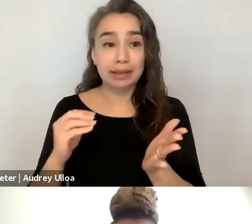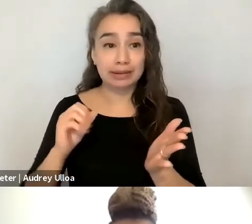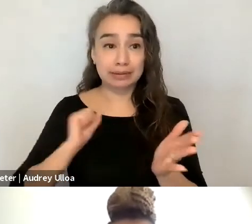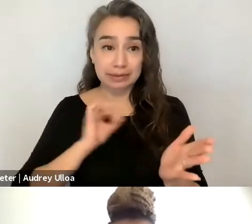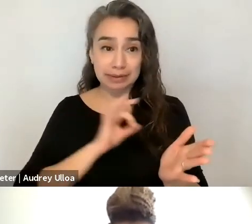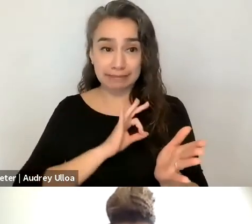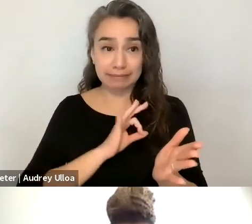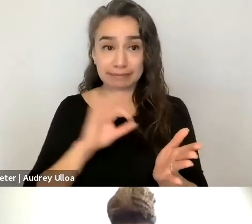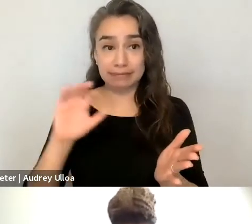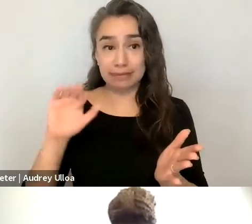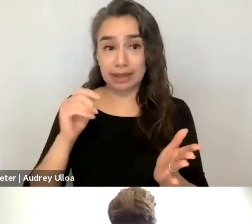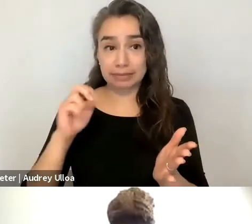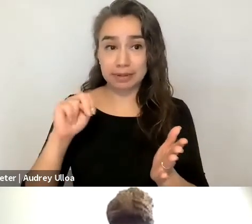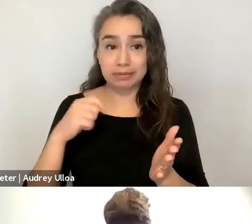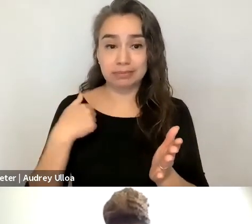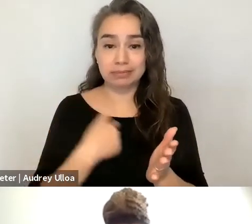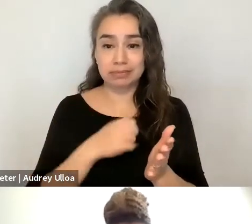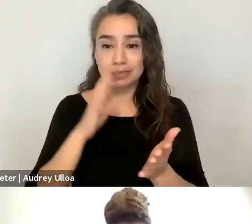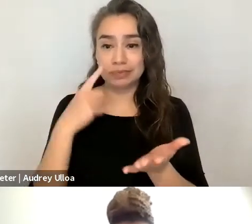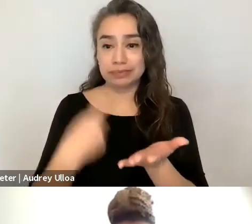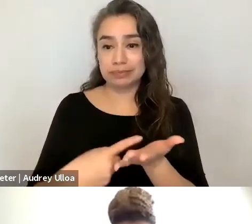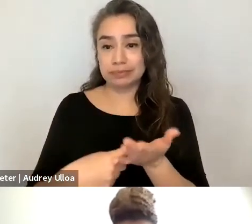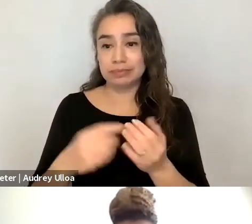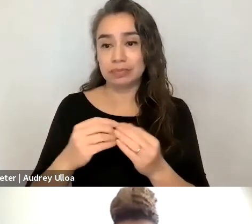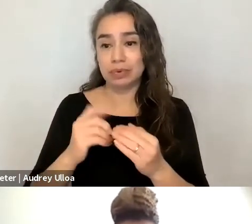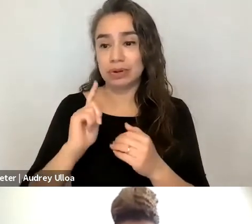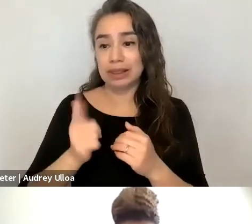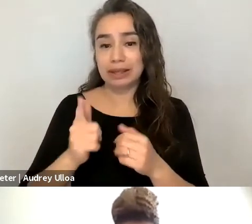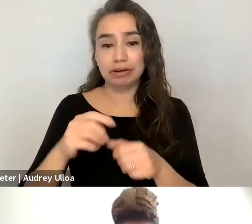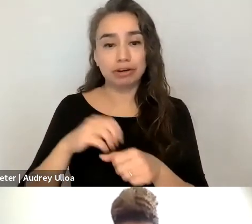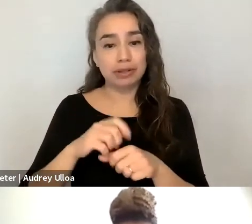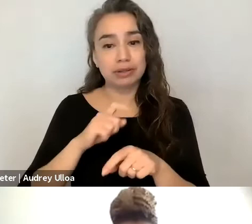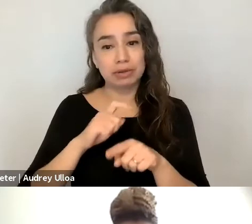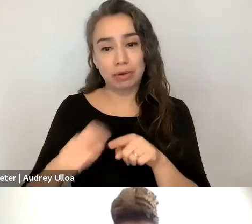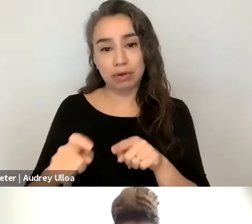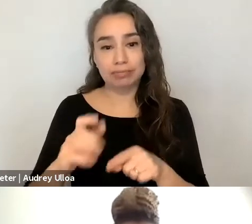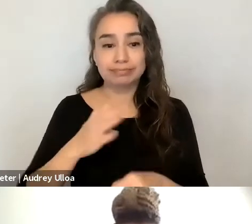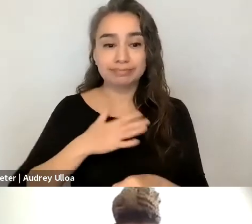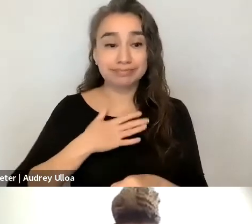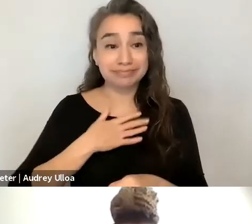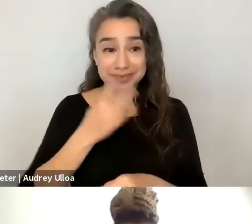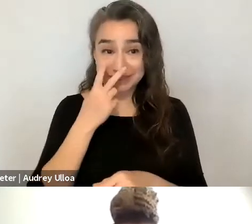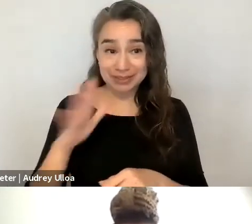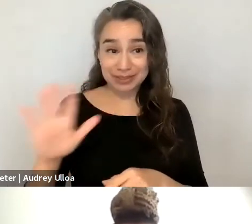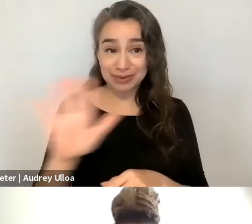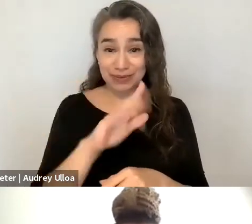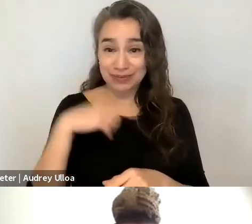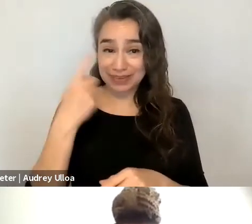admin, which we'll talk more about later in the call. And glad to see y'all's faces today, be here.